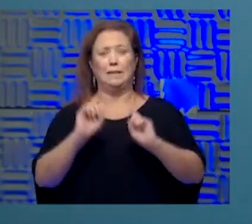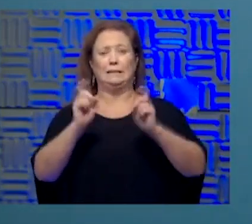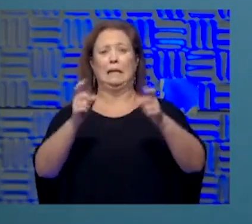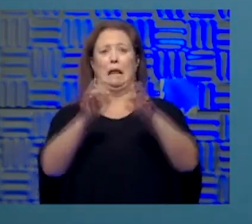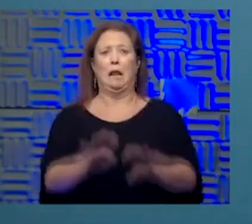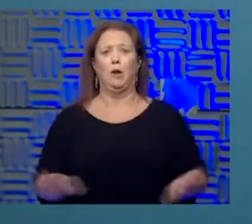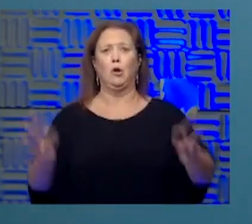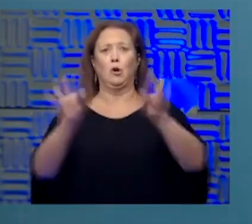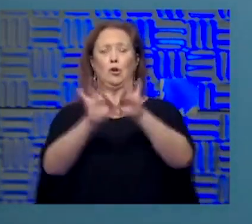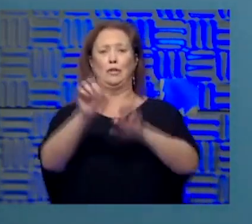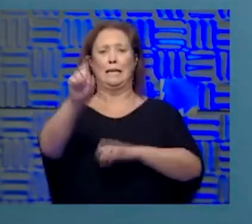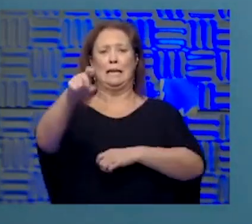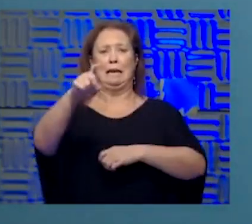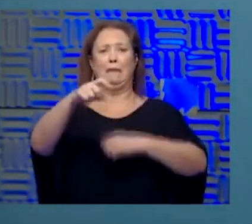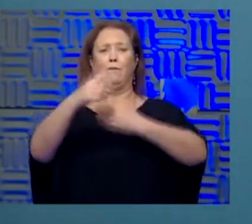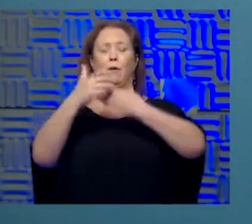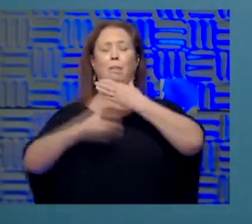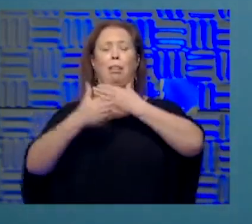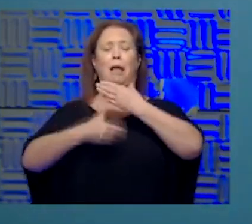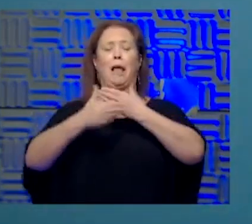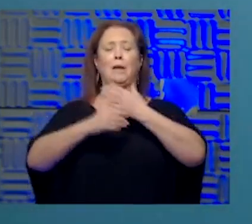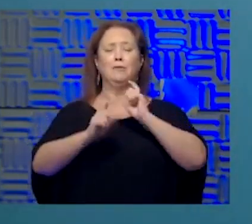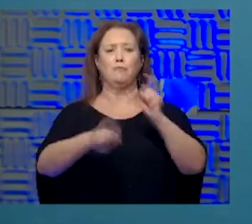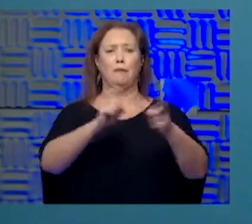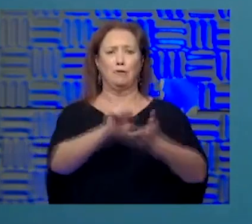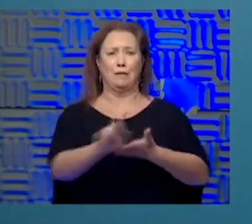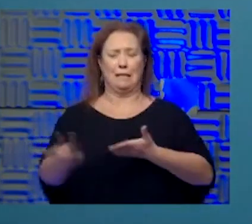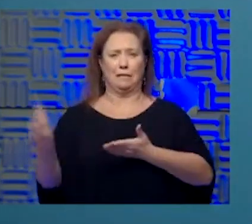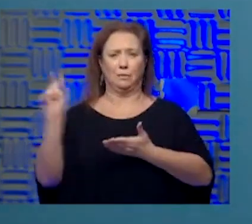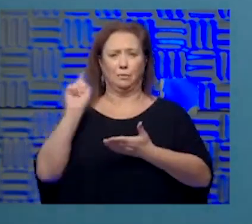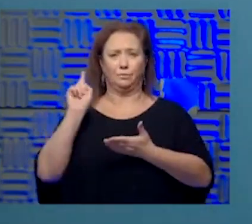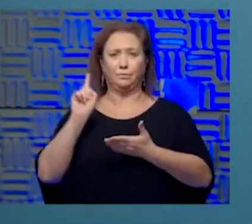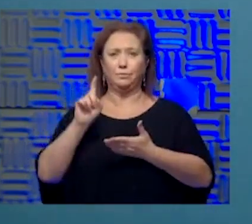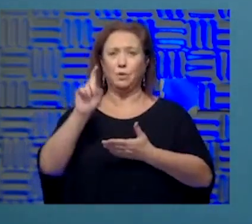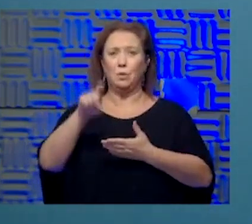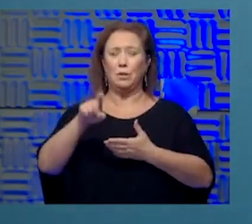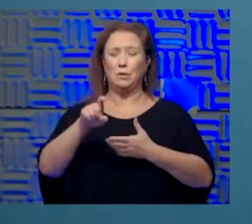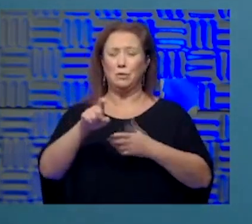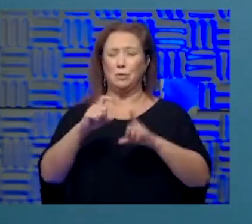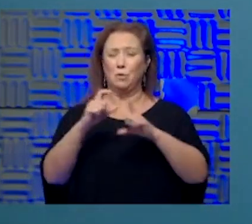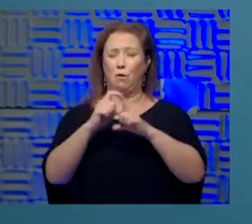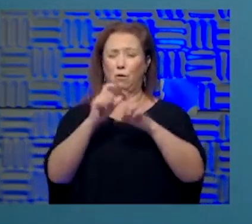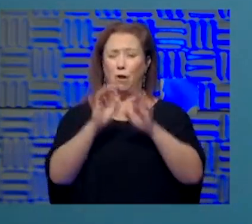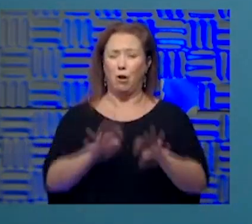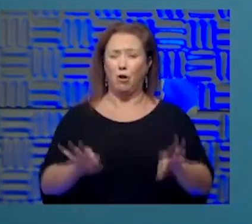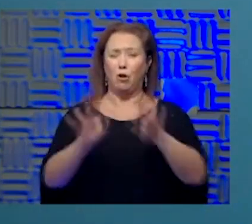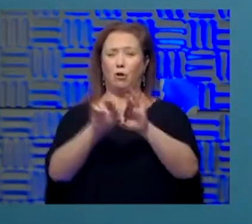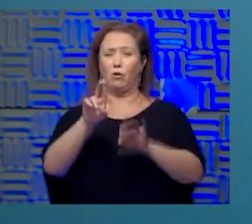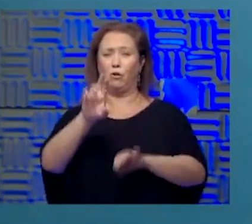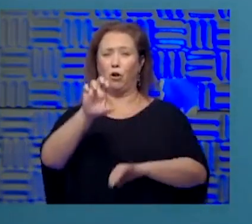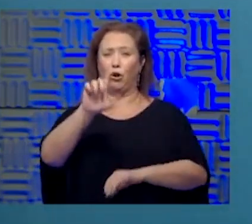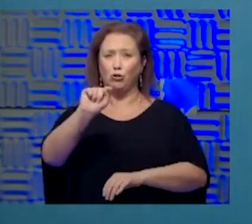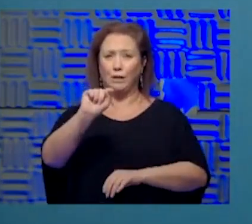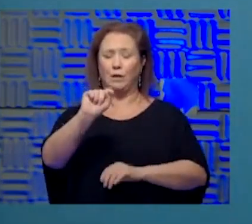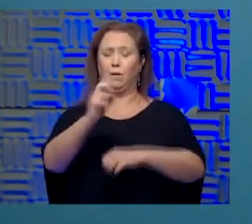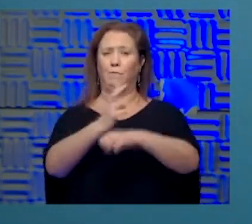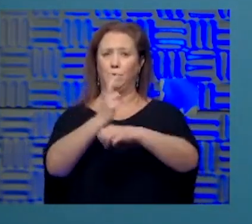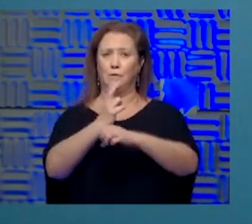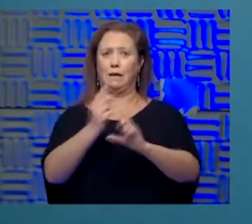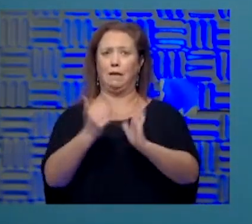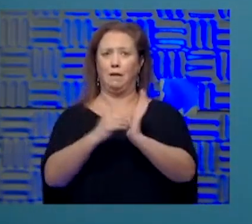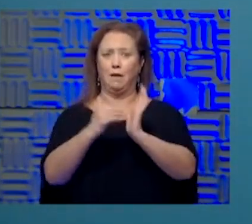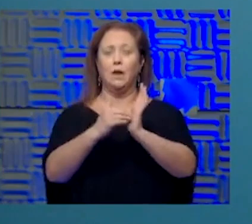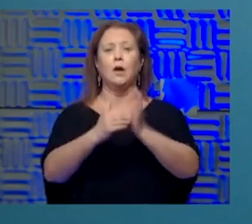need for blood donations last week. We use the word urgent. We've used the word urgent a lot. We have seasonal